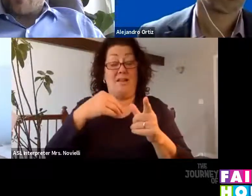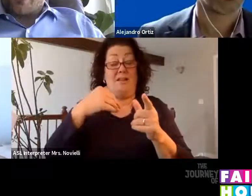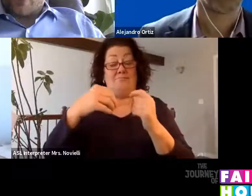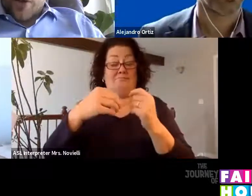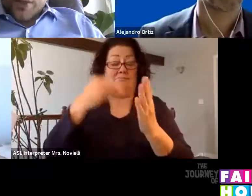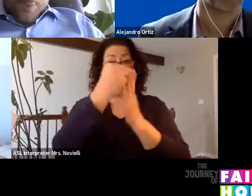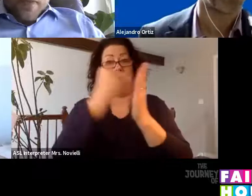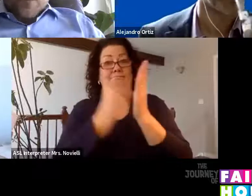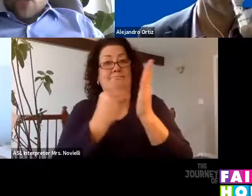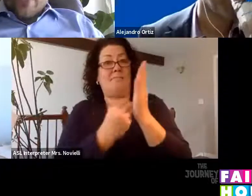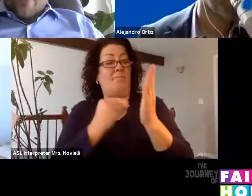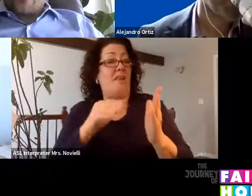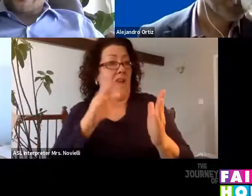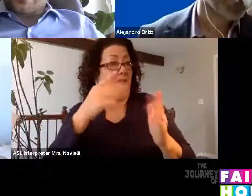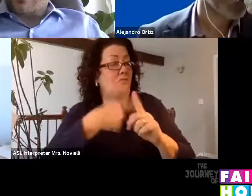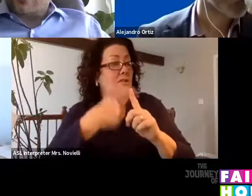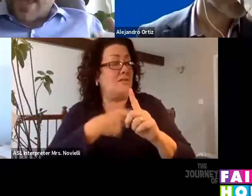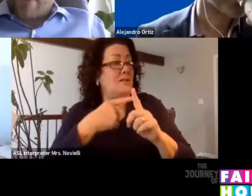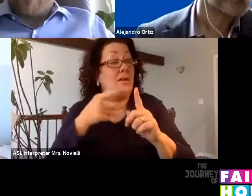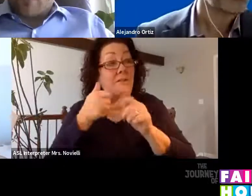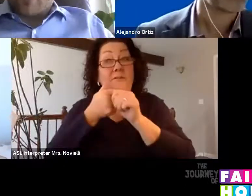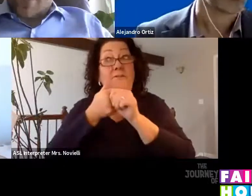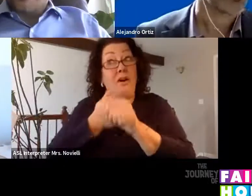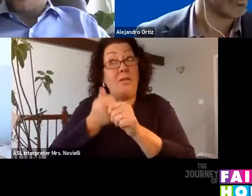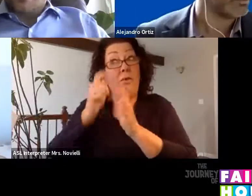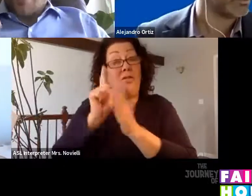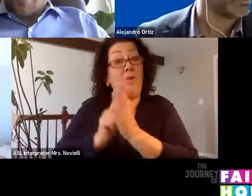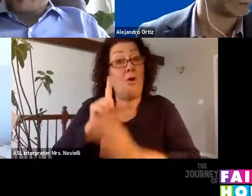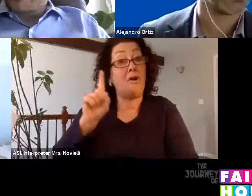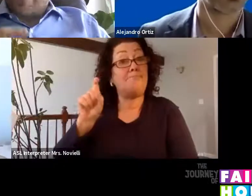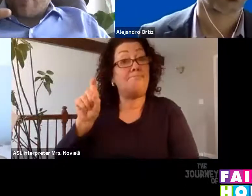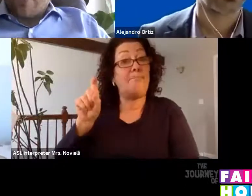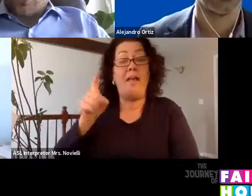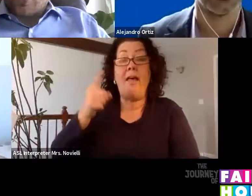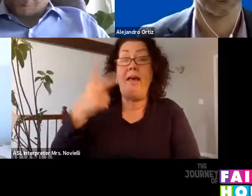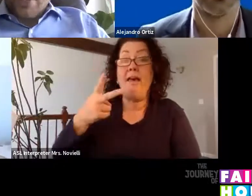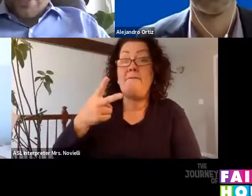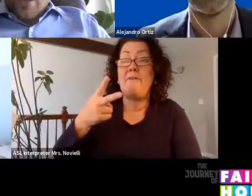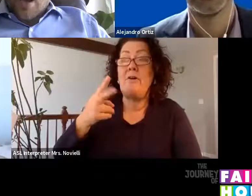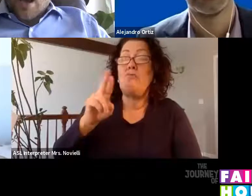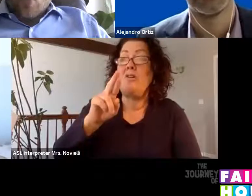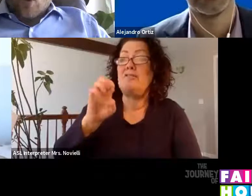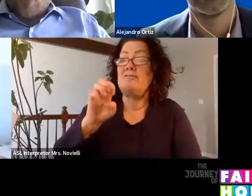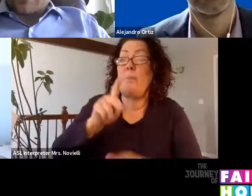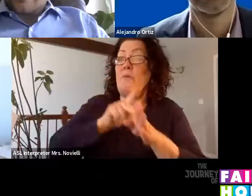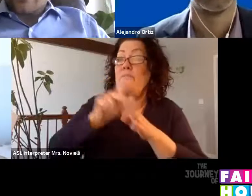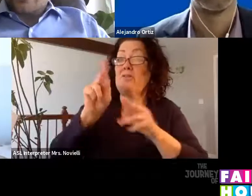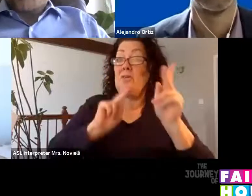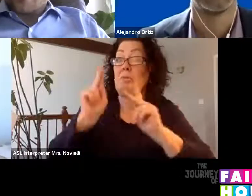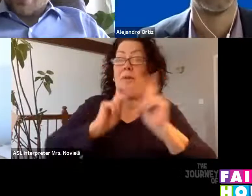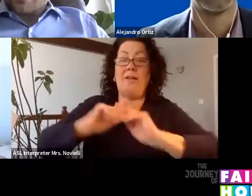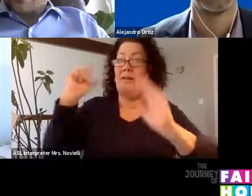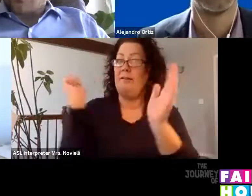they were following the laws. And what we found is that in nearly half of all cases, real estate professionals were